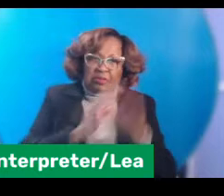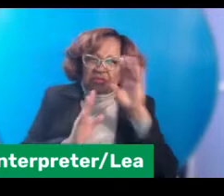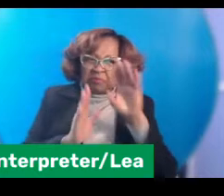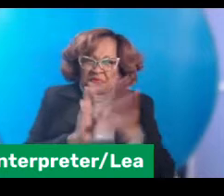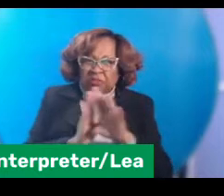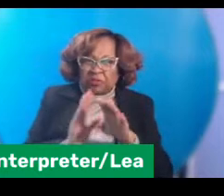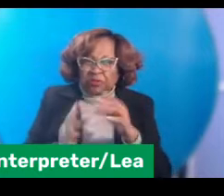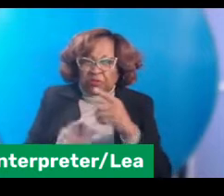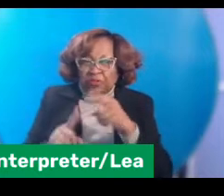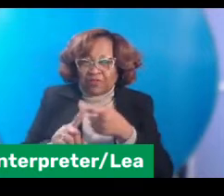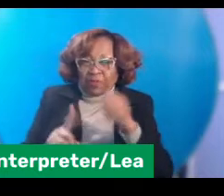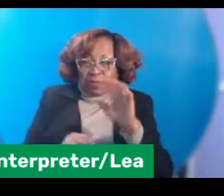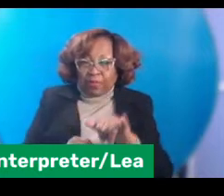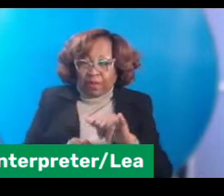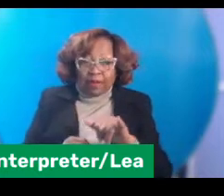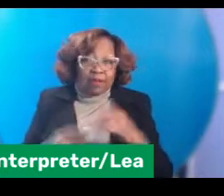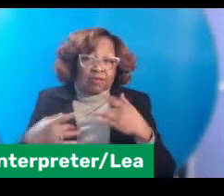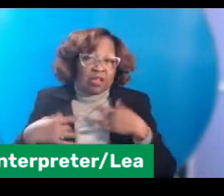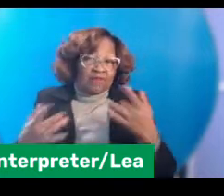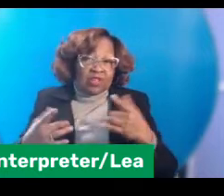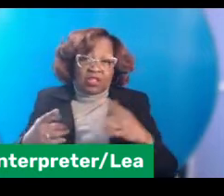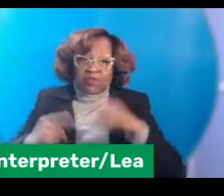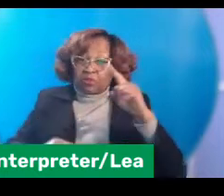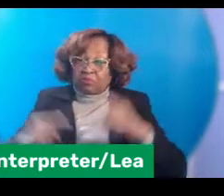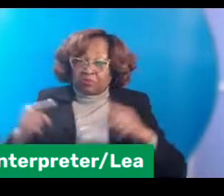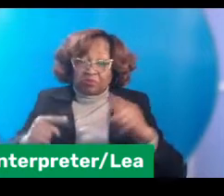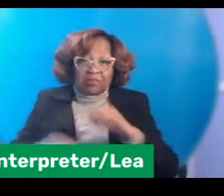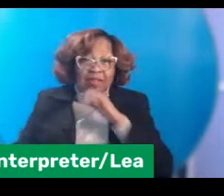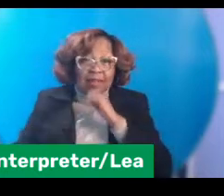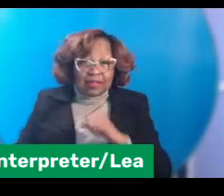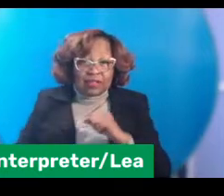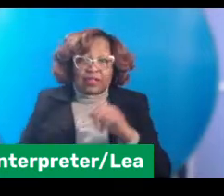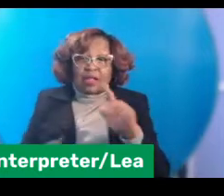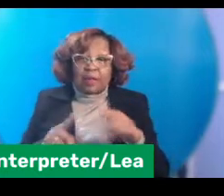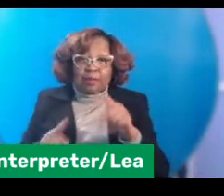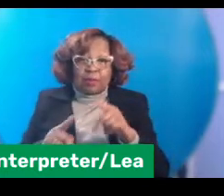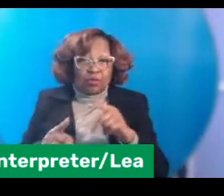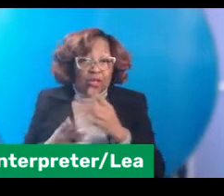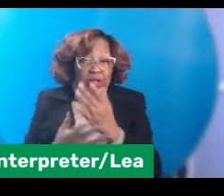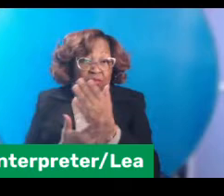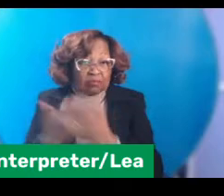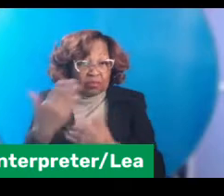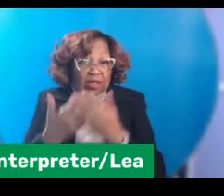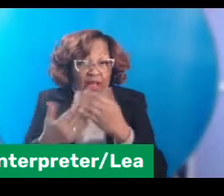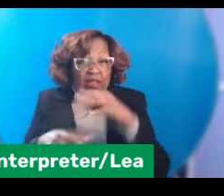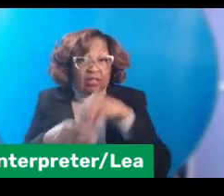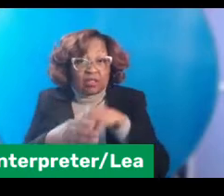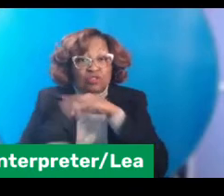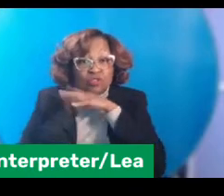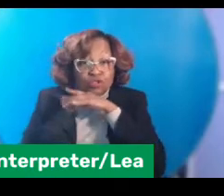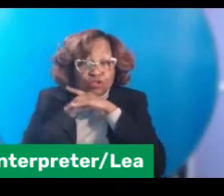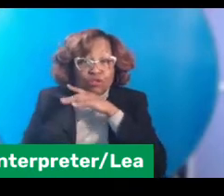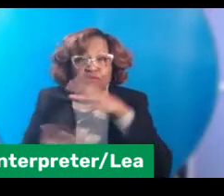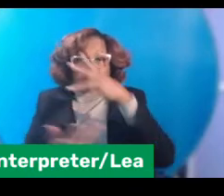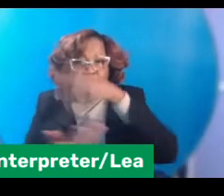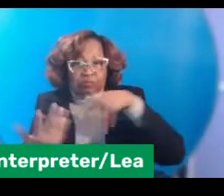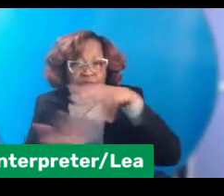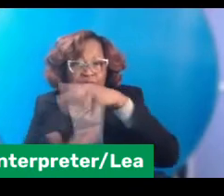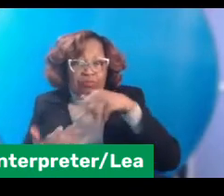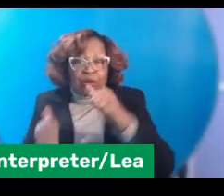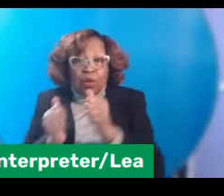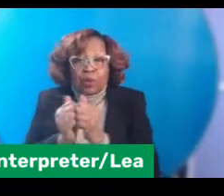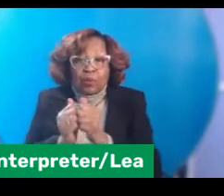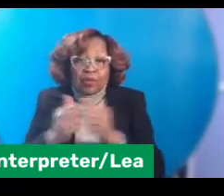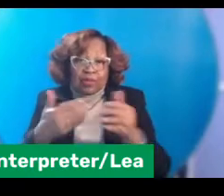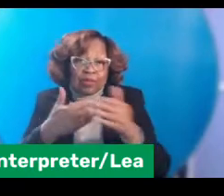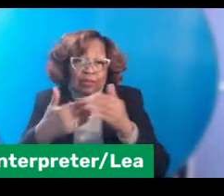days. There are events for all ages where people can get their hands in the dirt and get to know their neighbors. We also host meetups